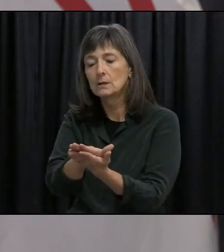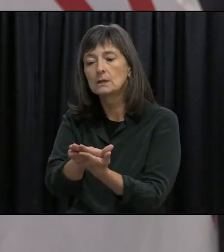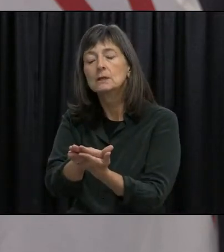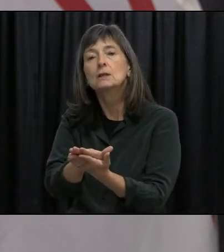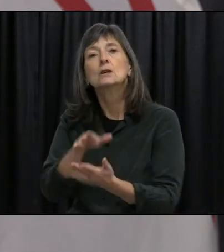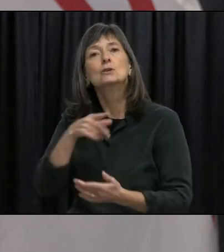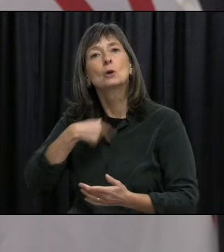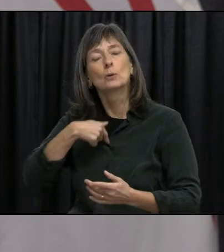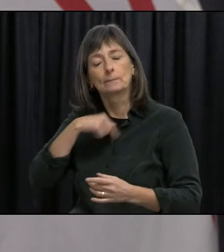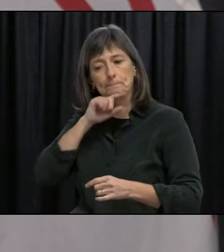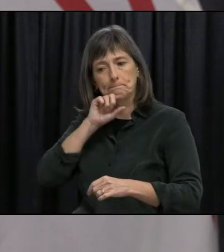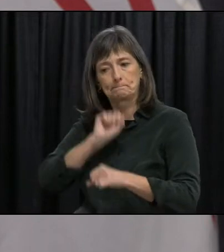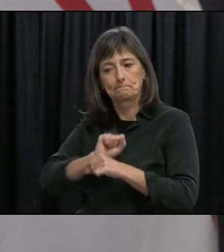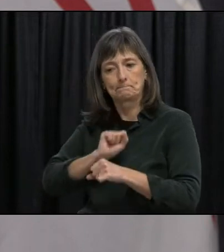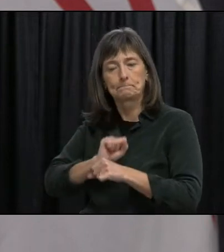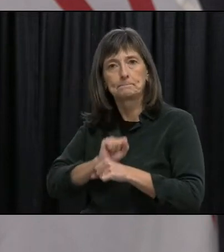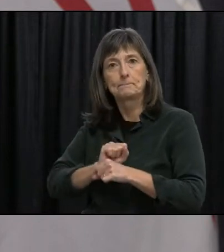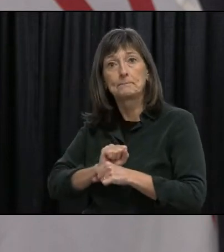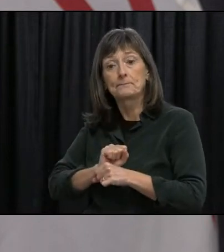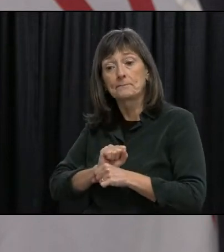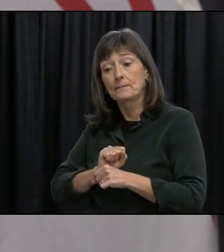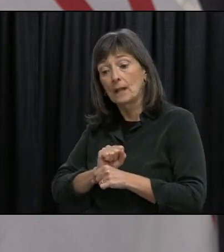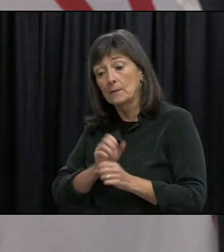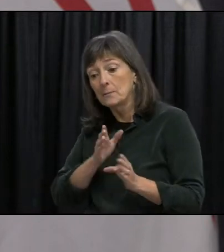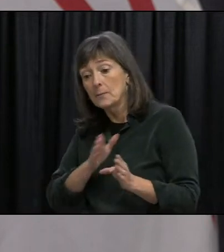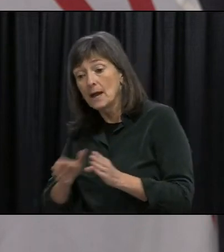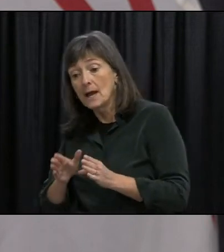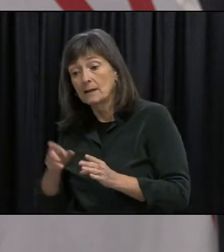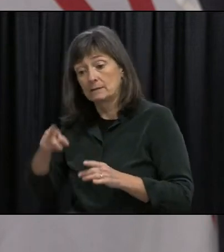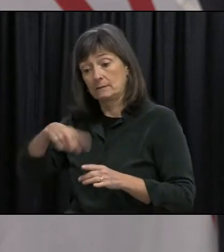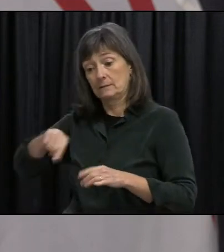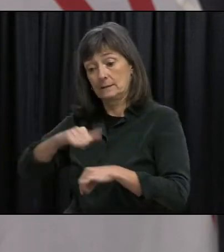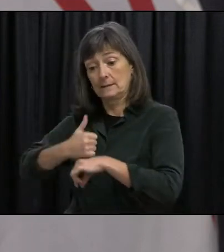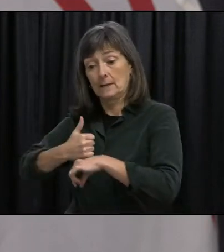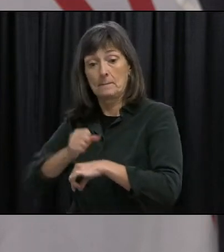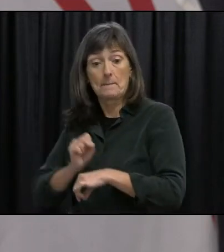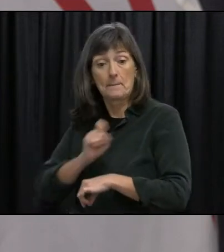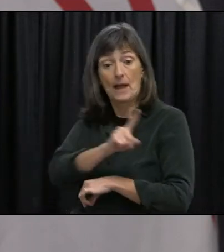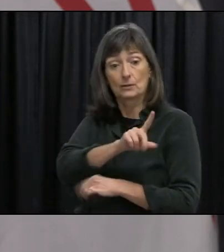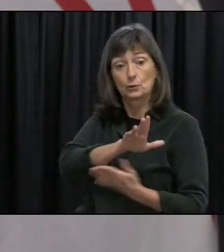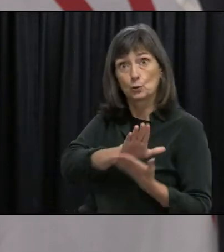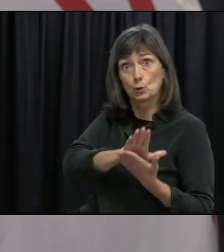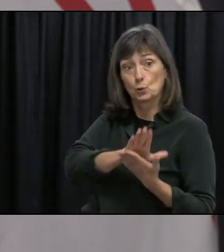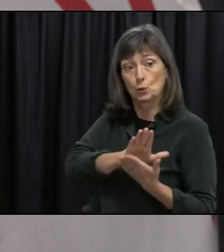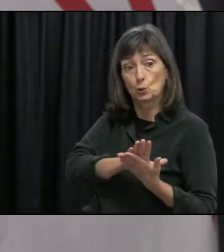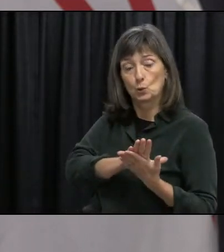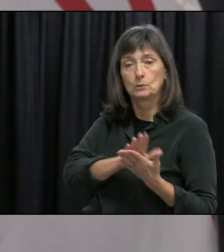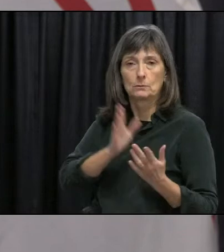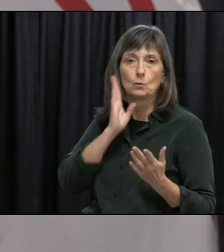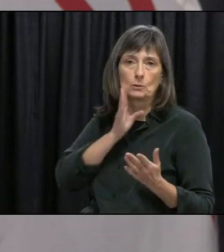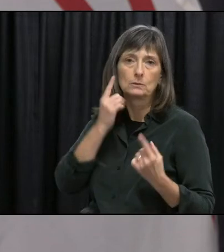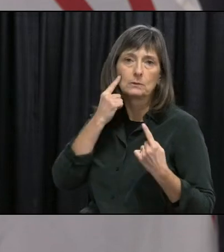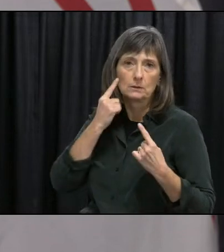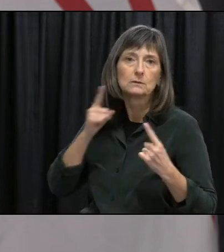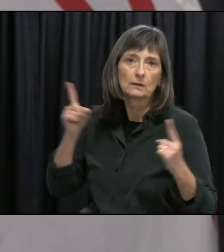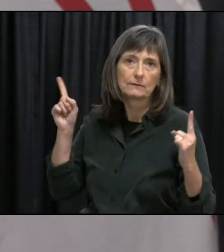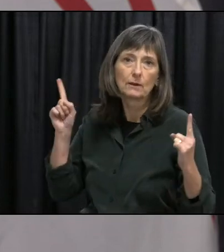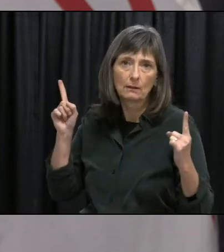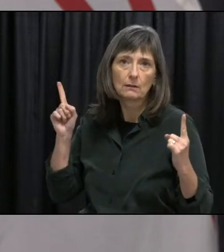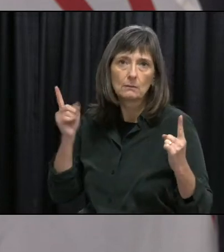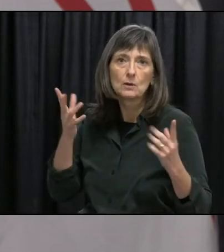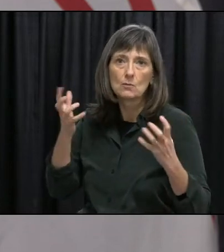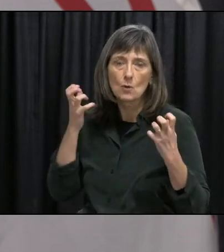to ensure that the return to school plan we've put in place works properly and